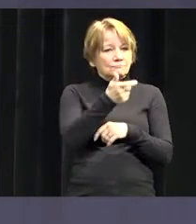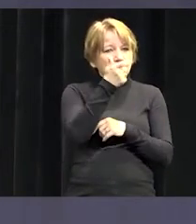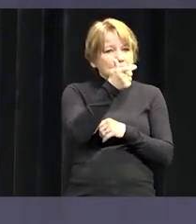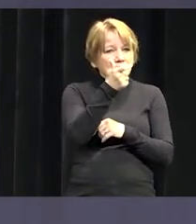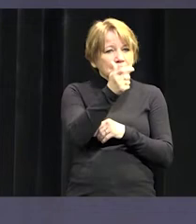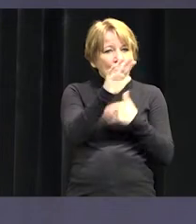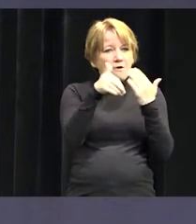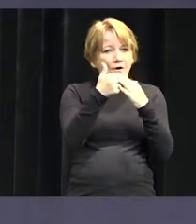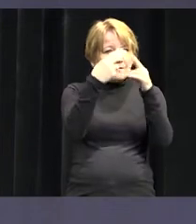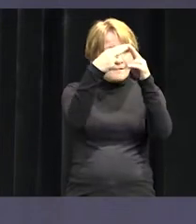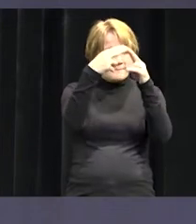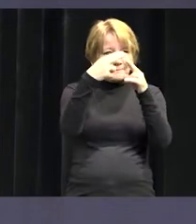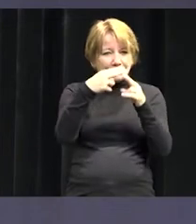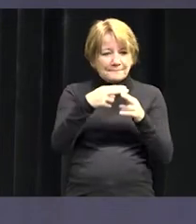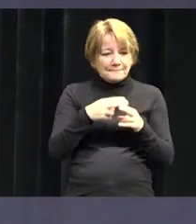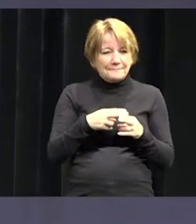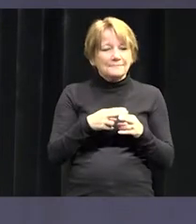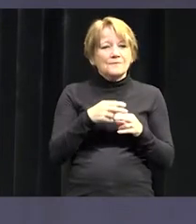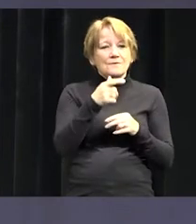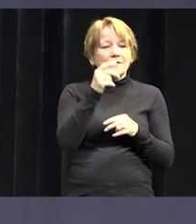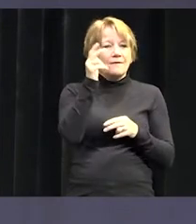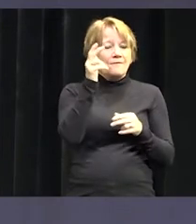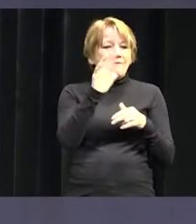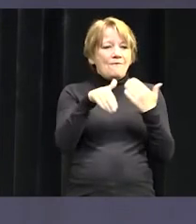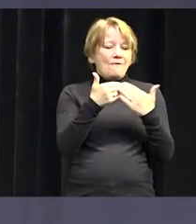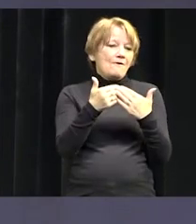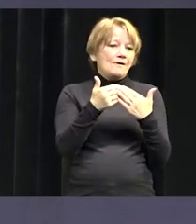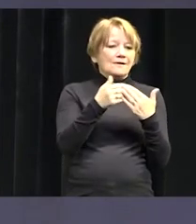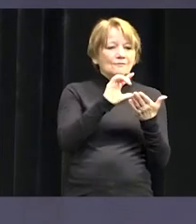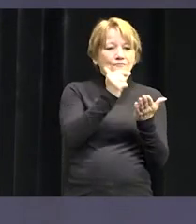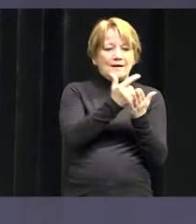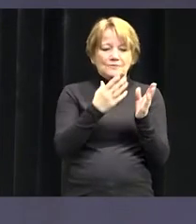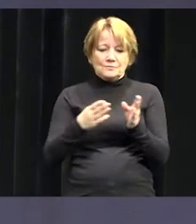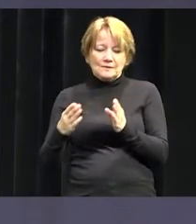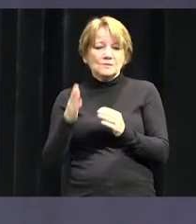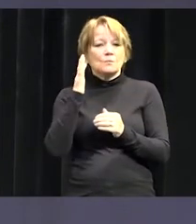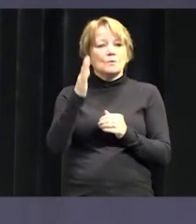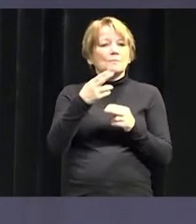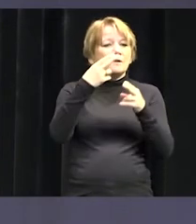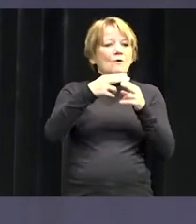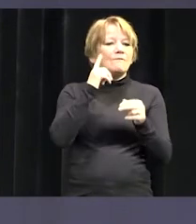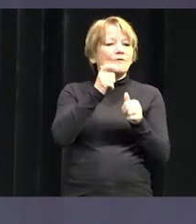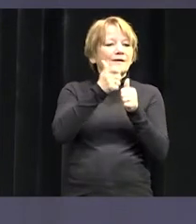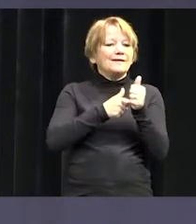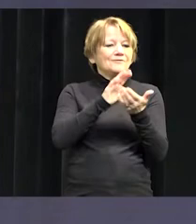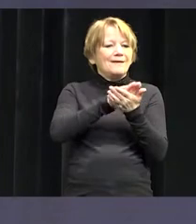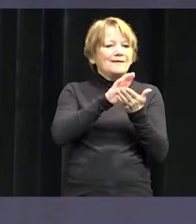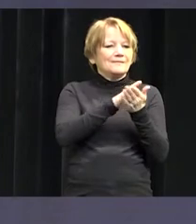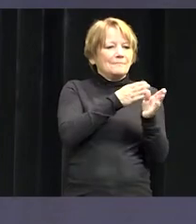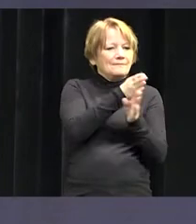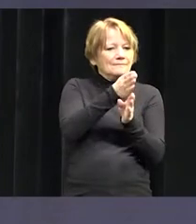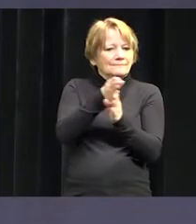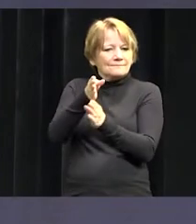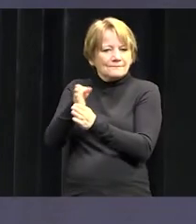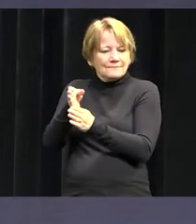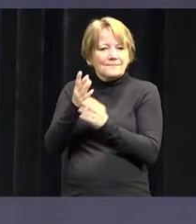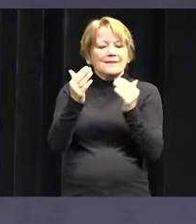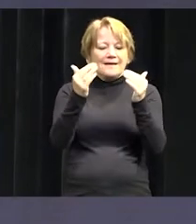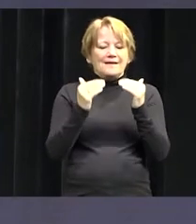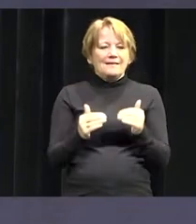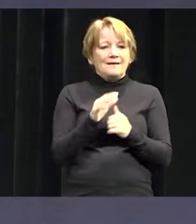alphabetical order or if you would like to just hear your academic area being